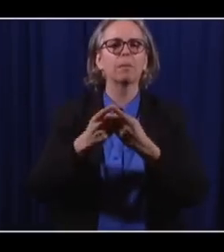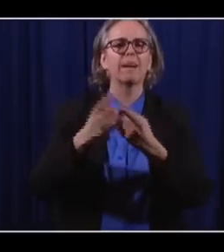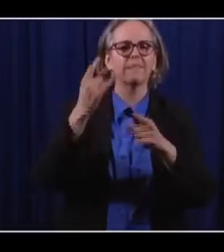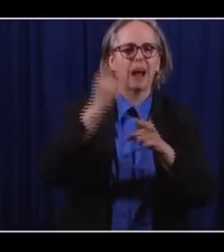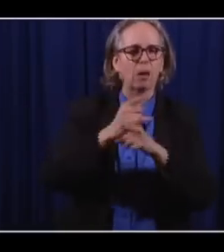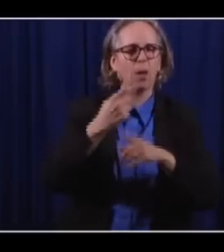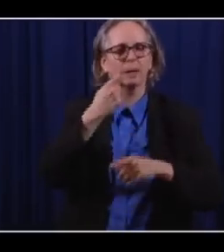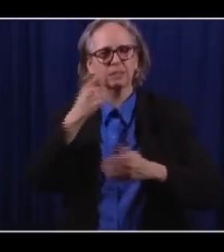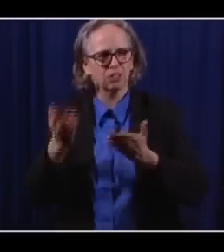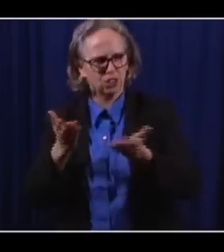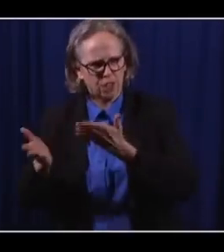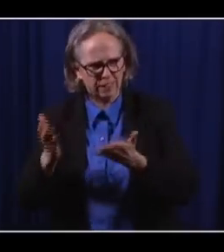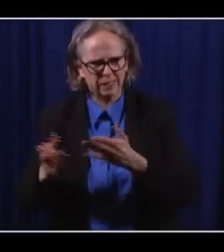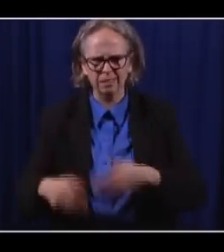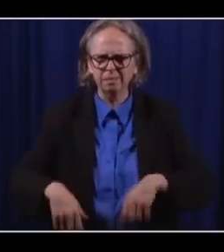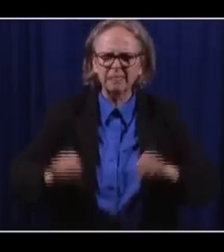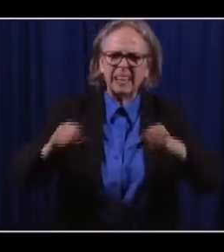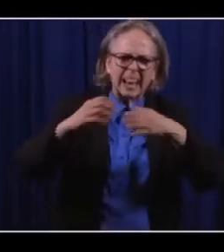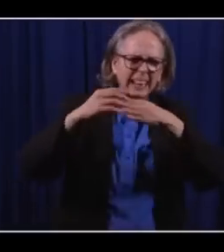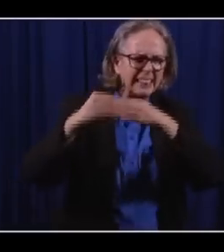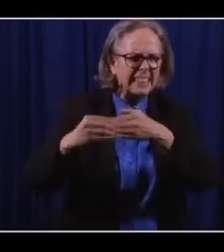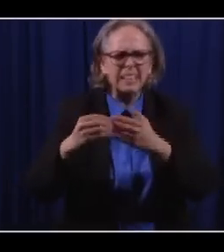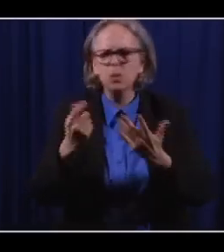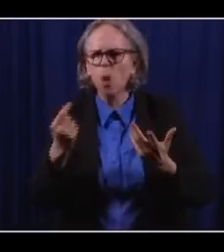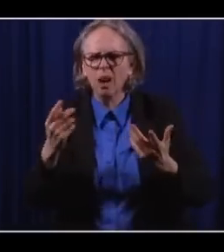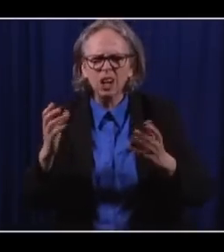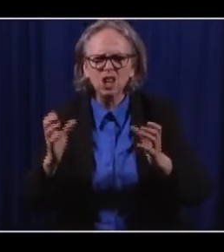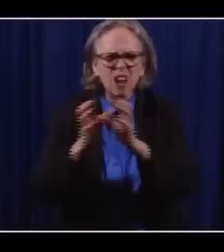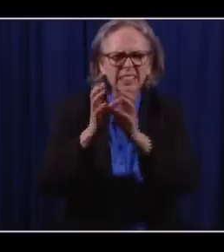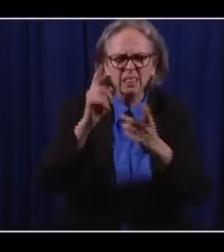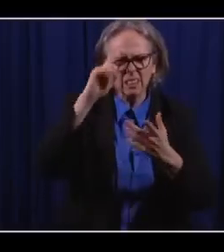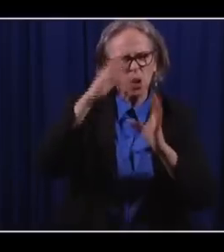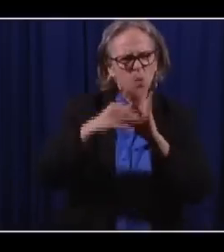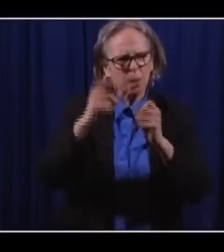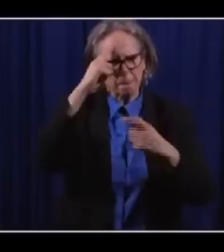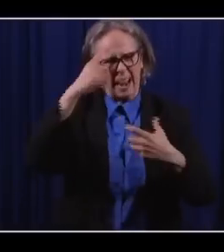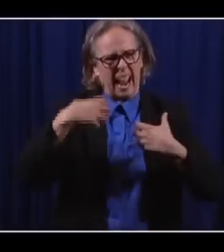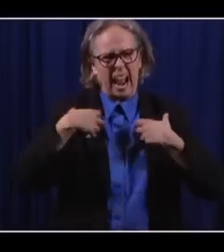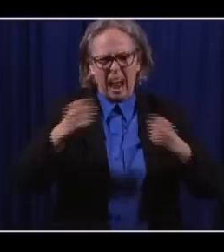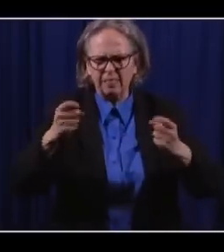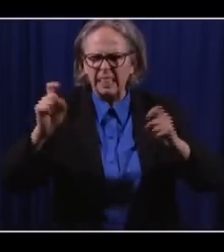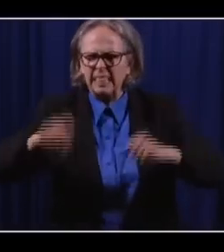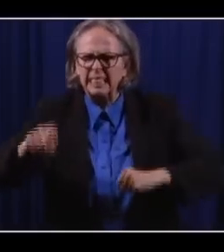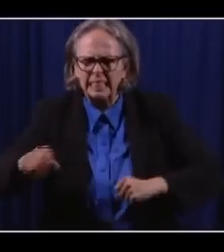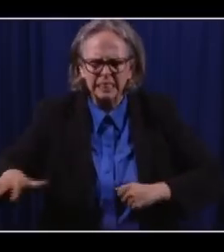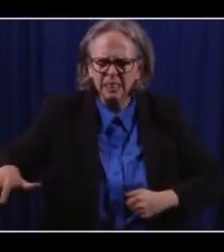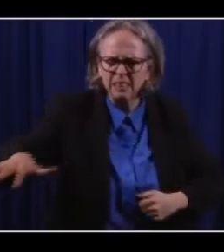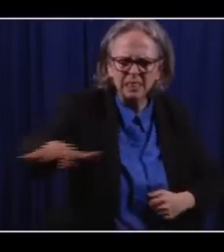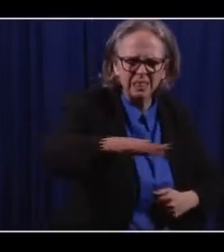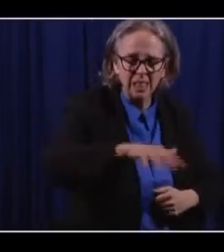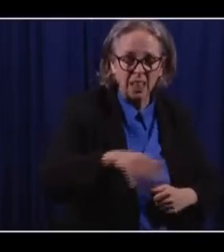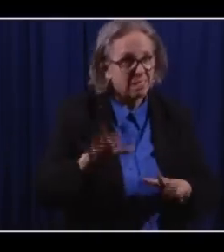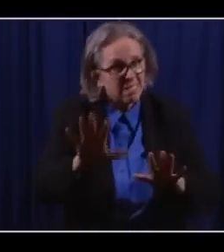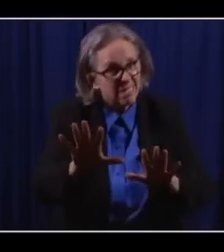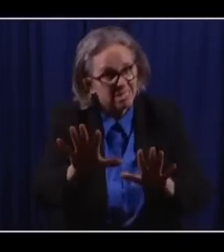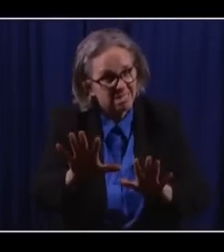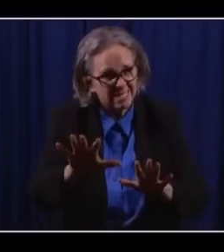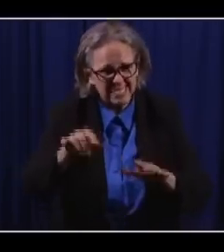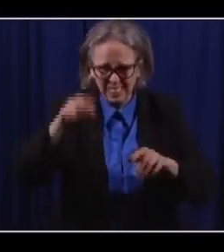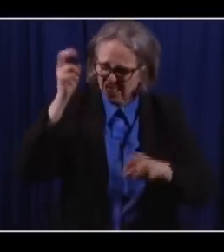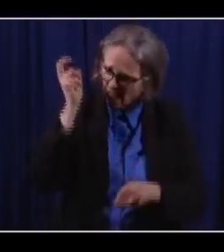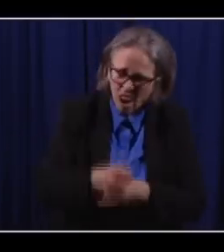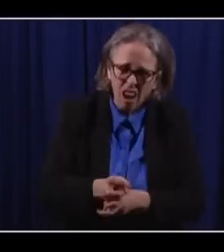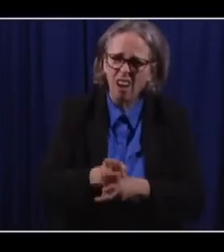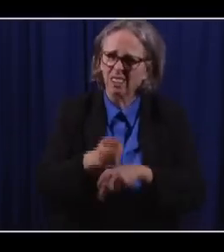our citizens during this pandemic. This is a difficult time for many of our citizens.